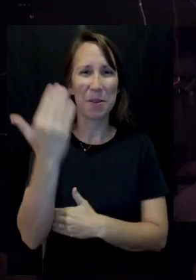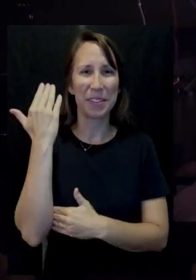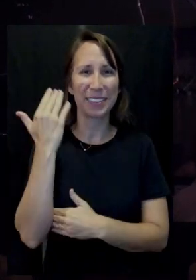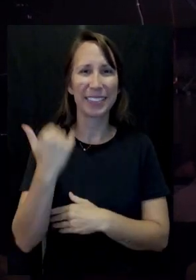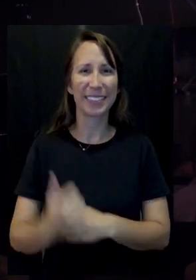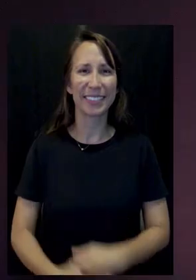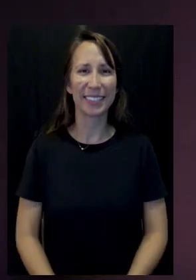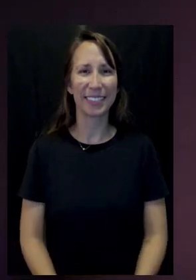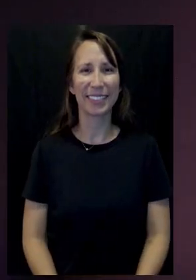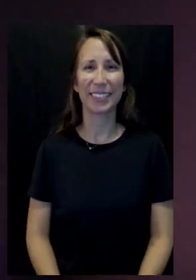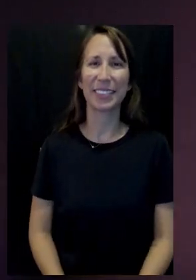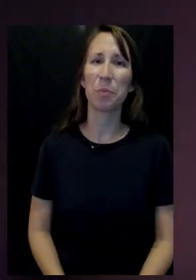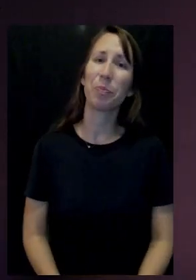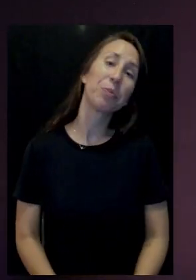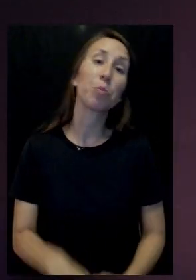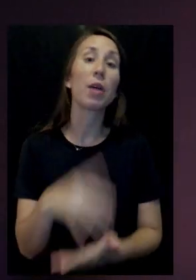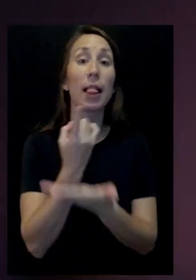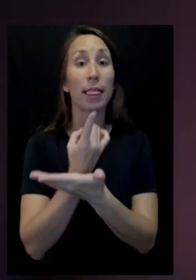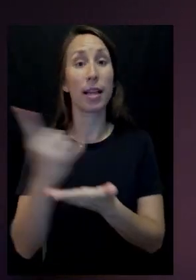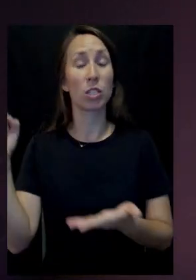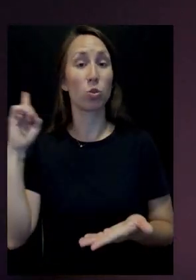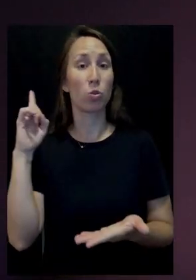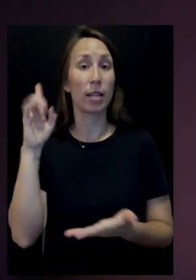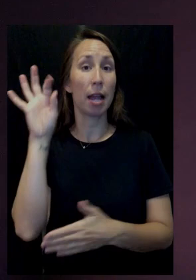morning? Last week,